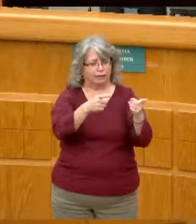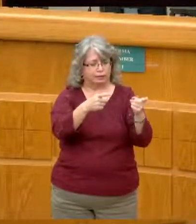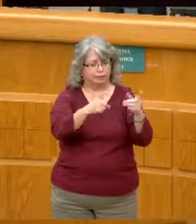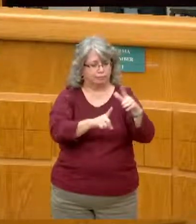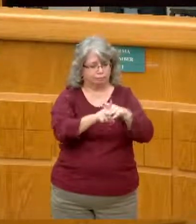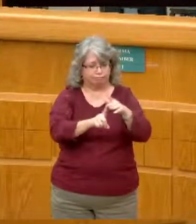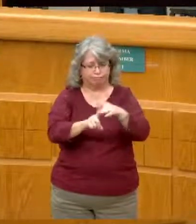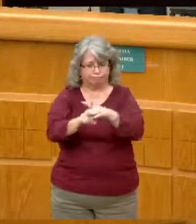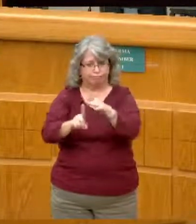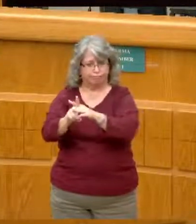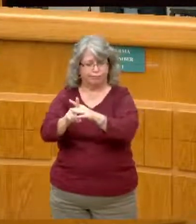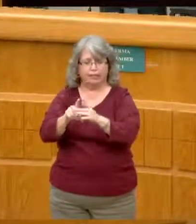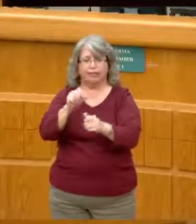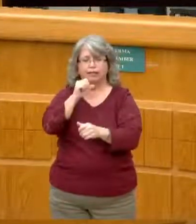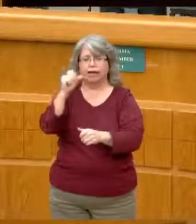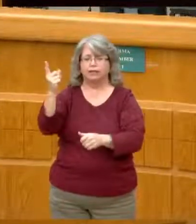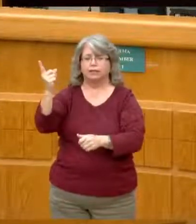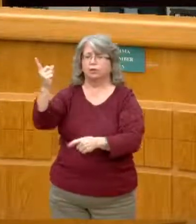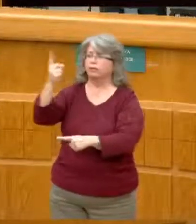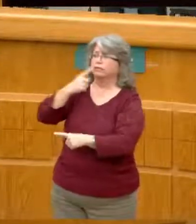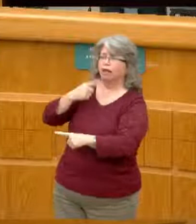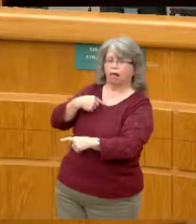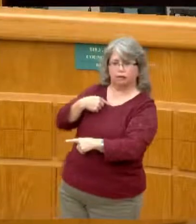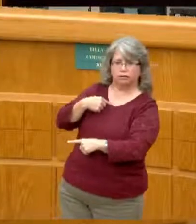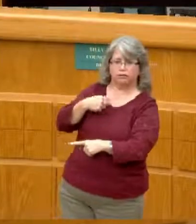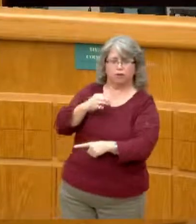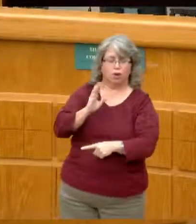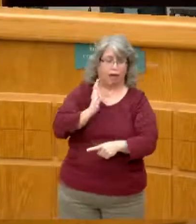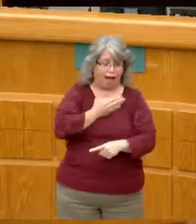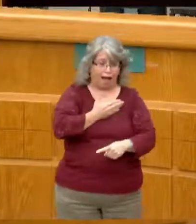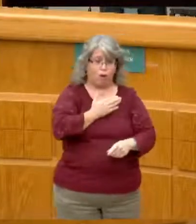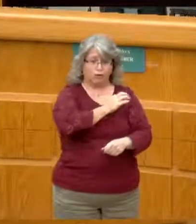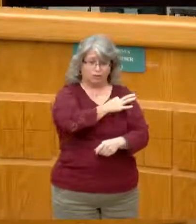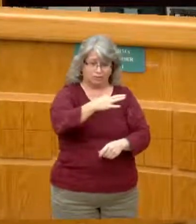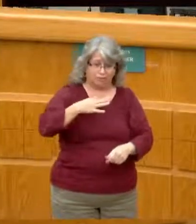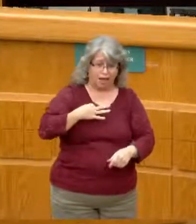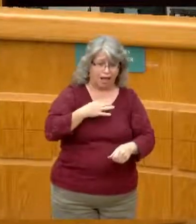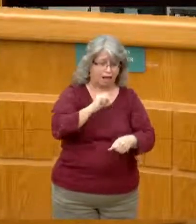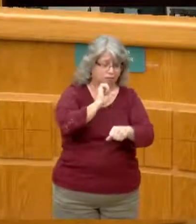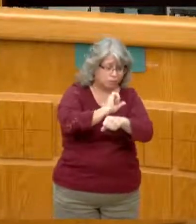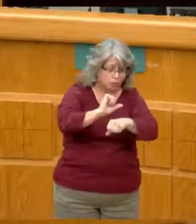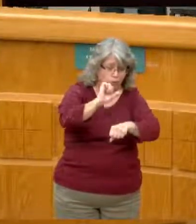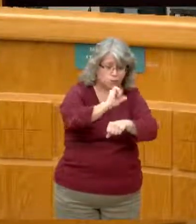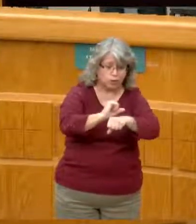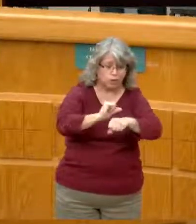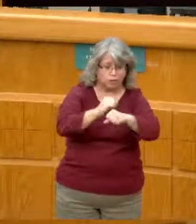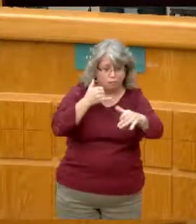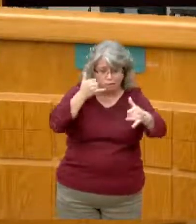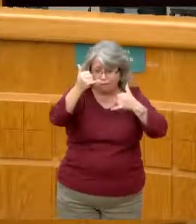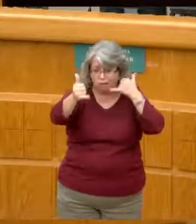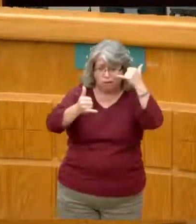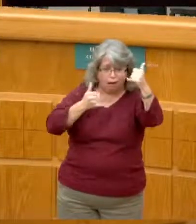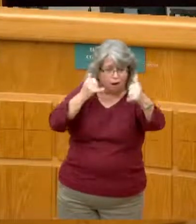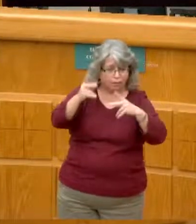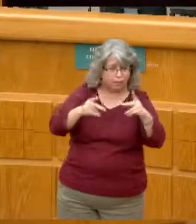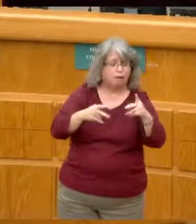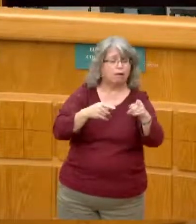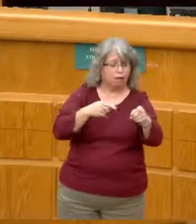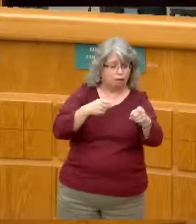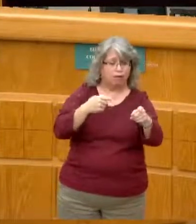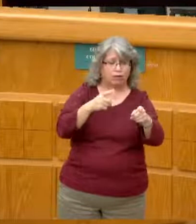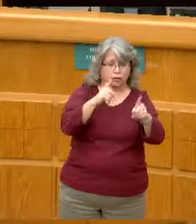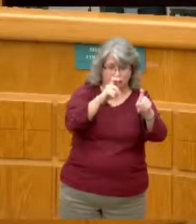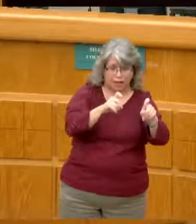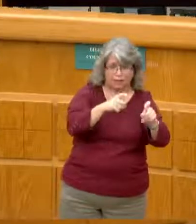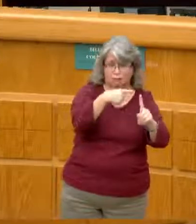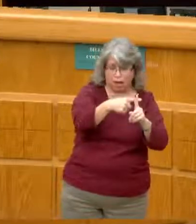cases. It's our folks putting in the hard work, the long hours, calling these folks at home saying, hey, you've been identified as a positive.